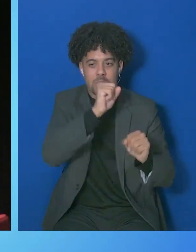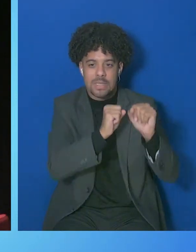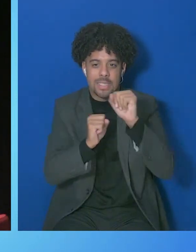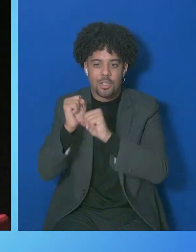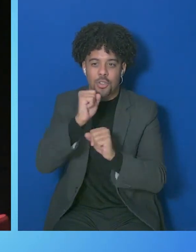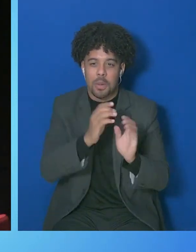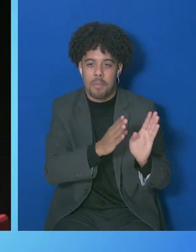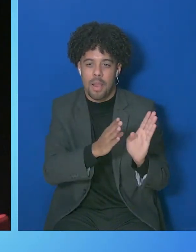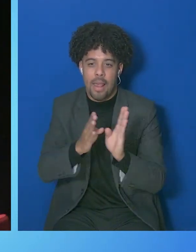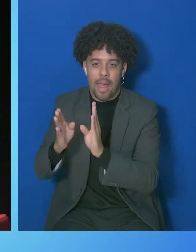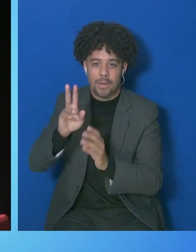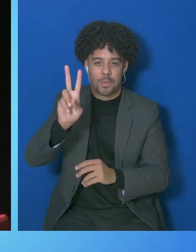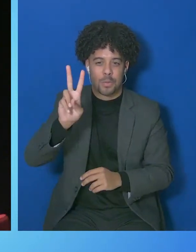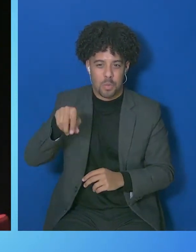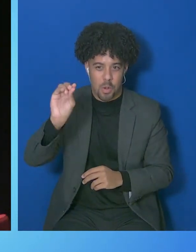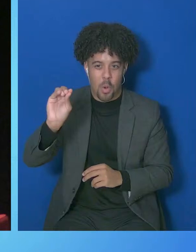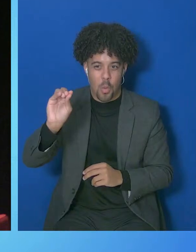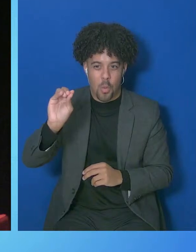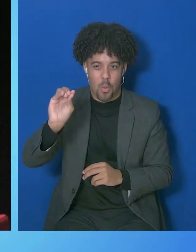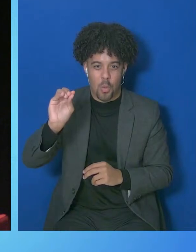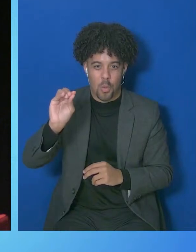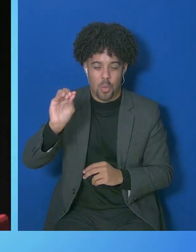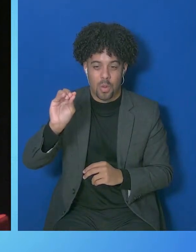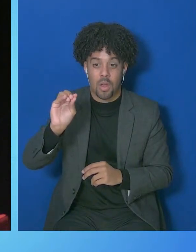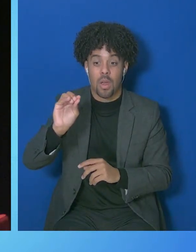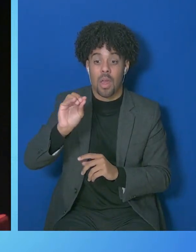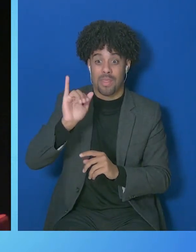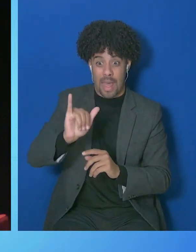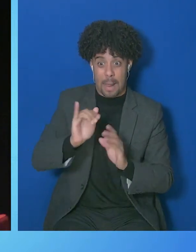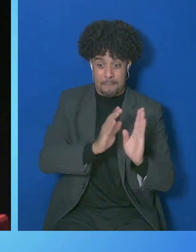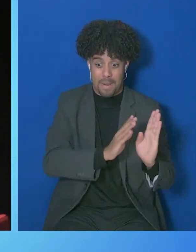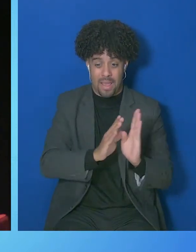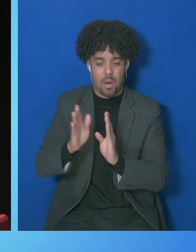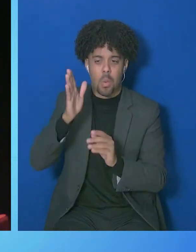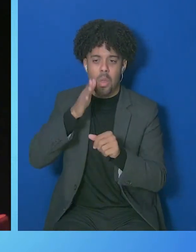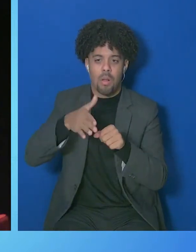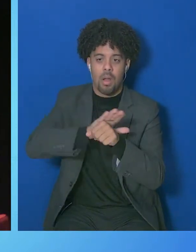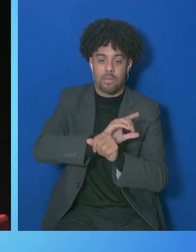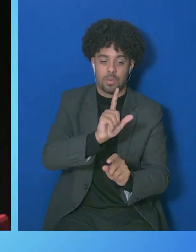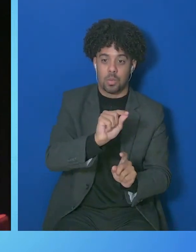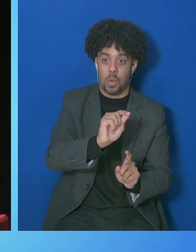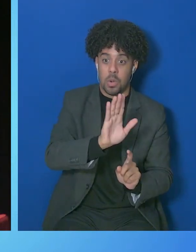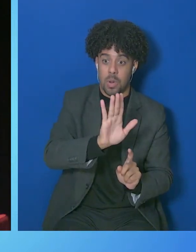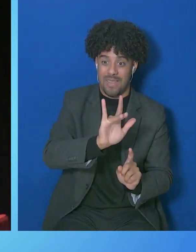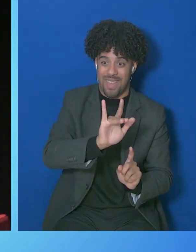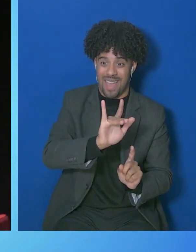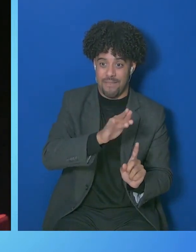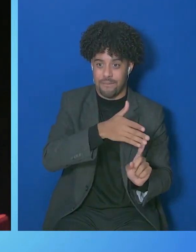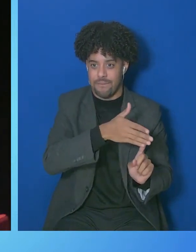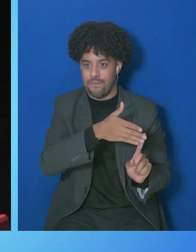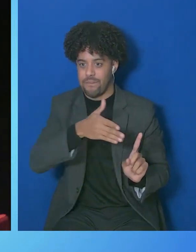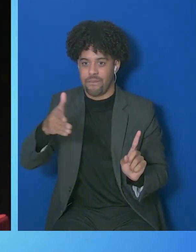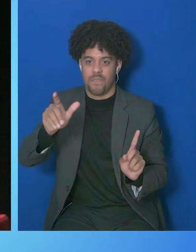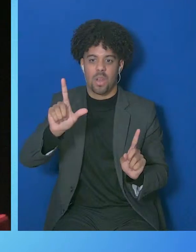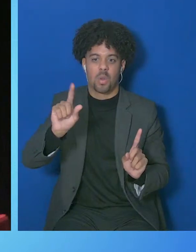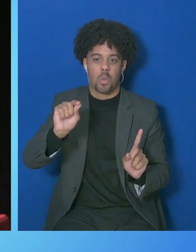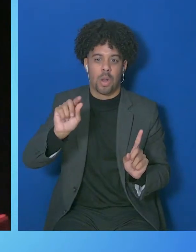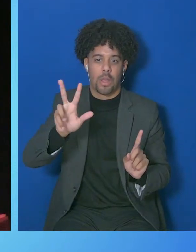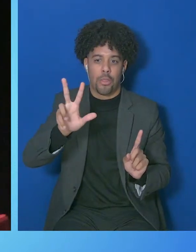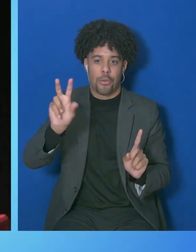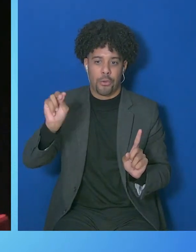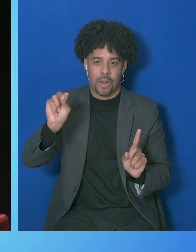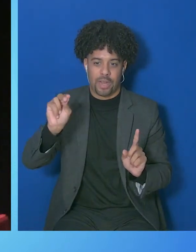So that will be from 2025 to 2030 for the next 5 years.